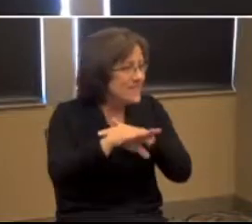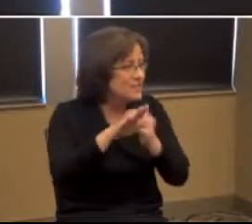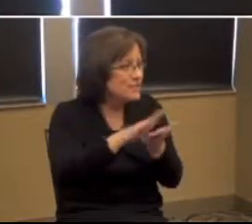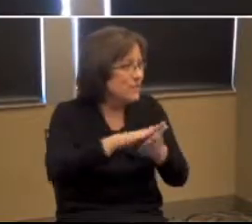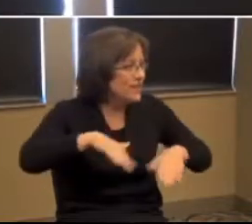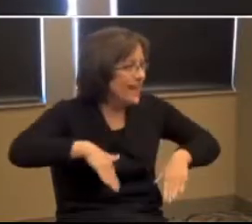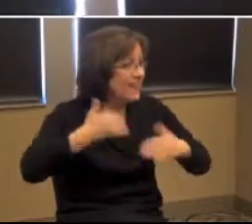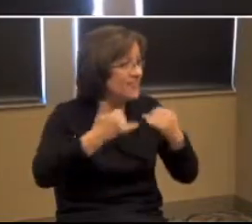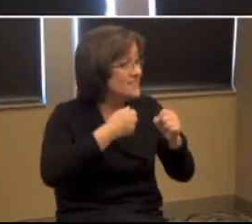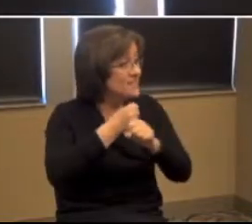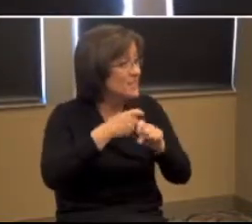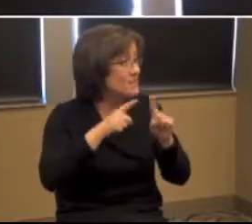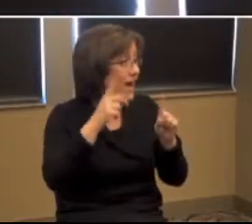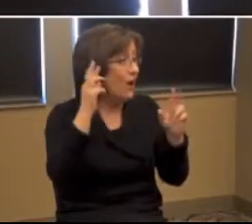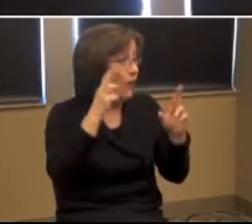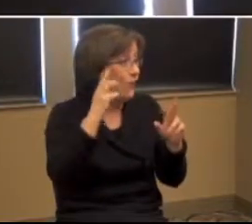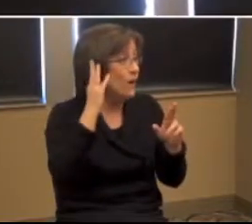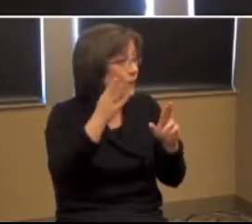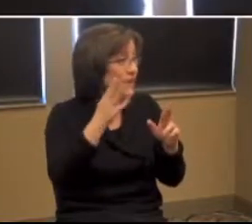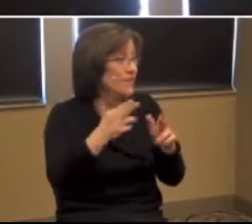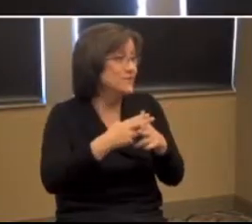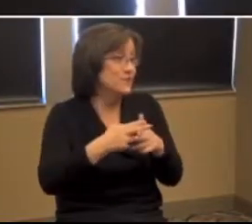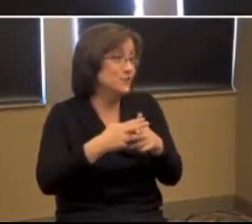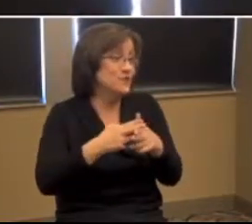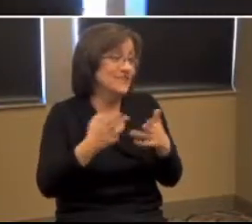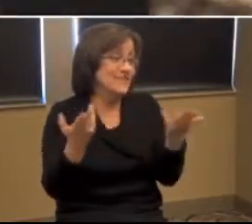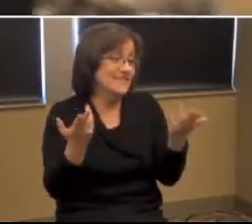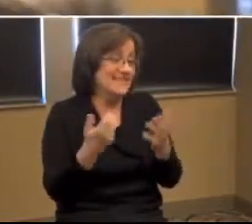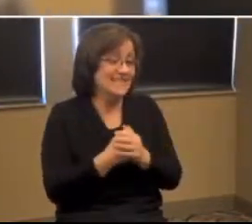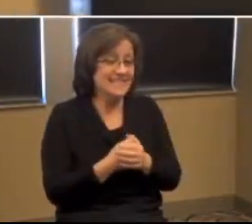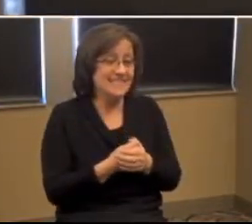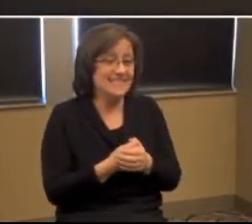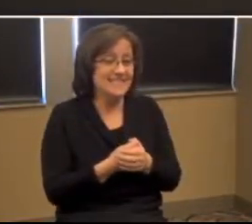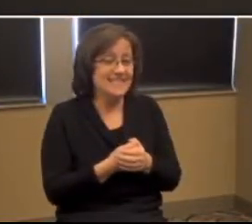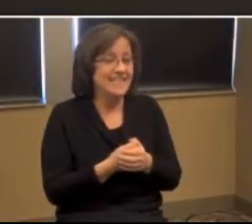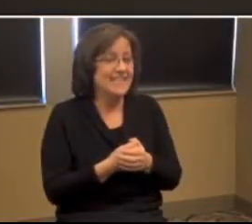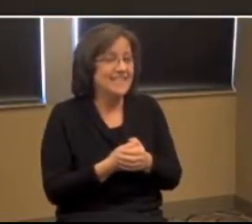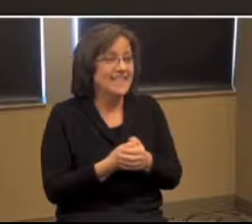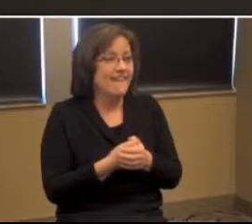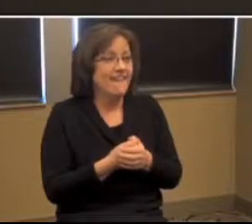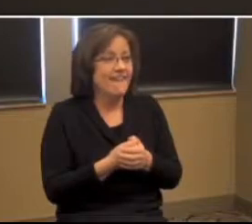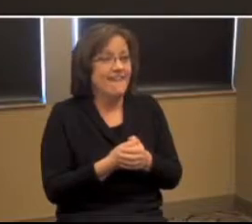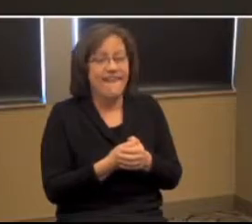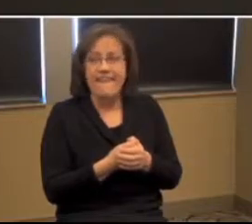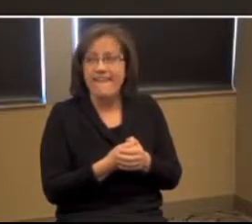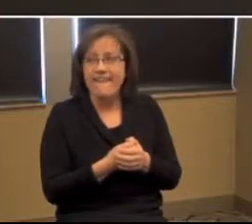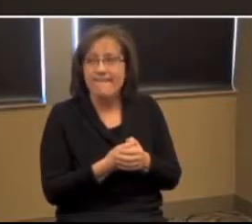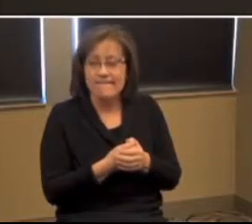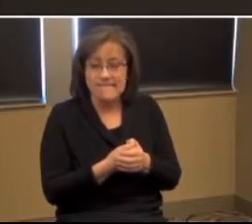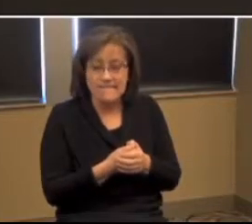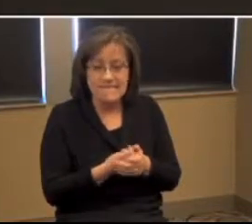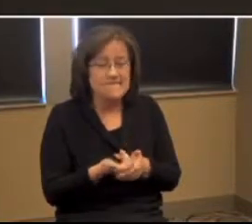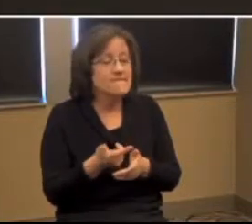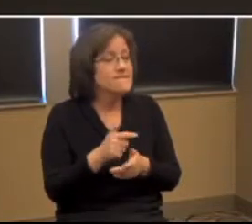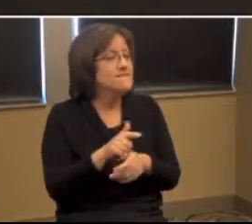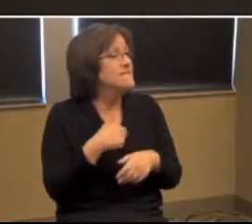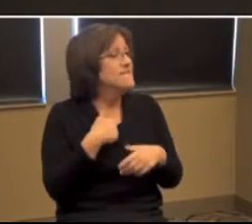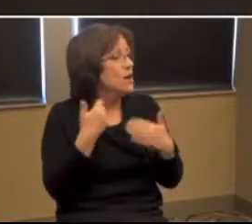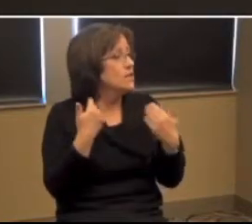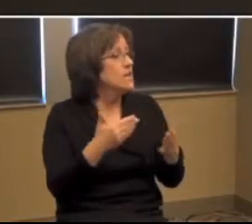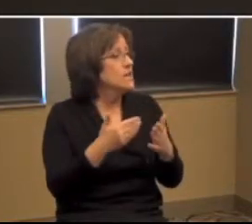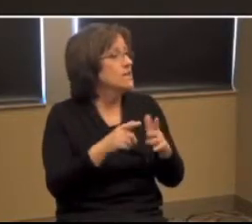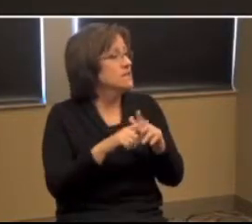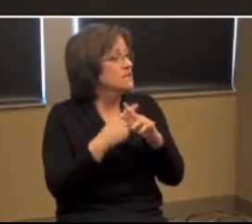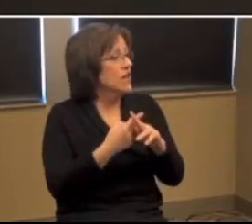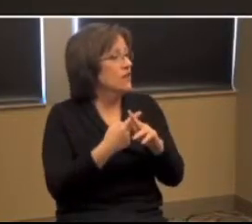so I'm hoping that will come along soon. So I'm going to go ahead and just get us started. So what are structured work systems? A few of